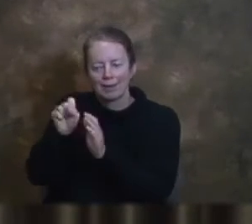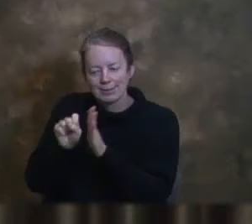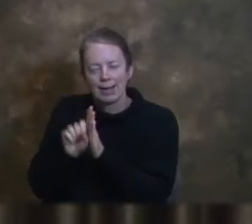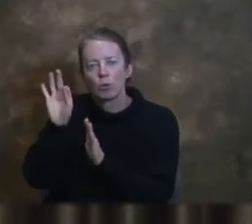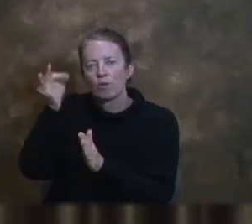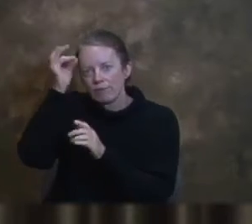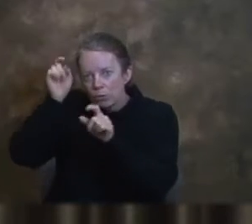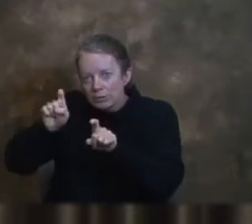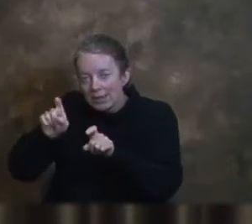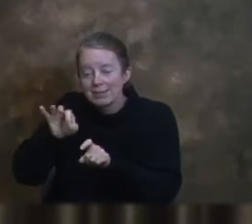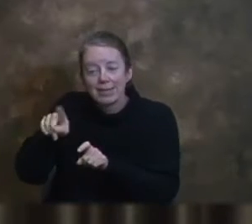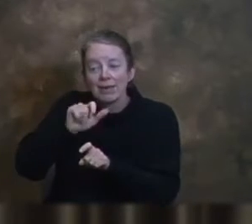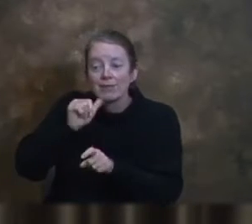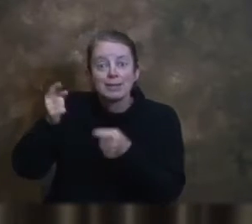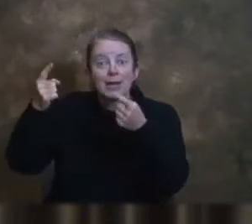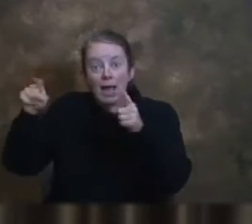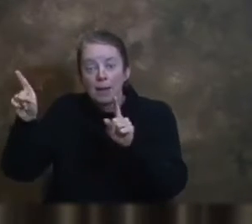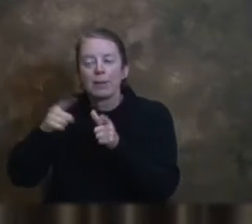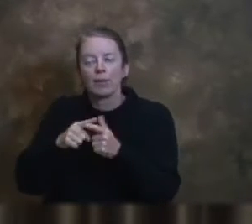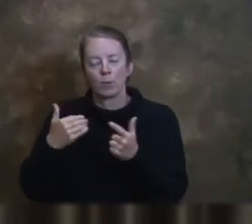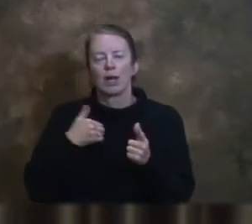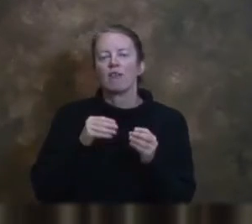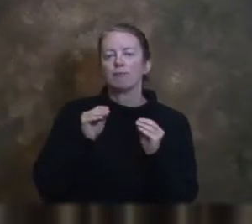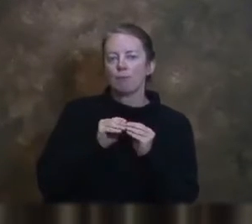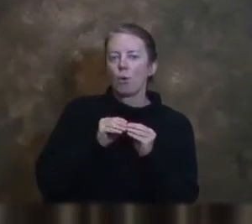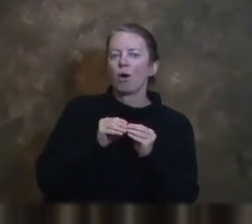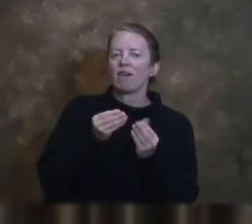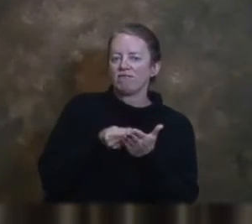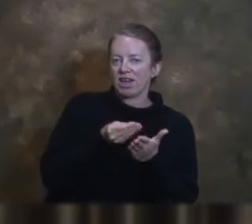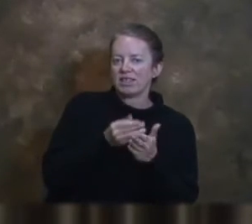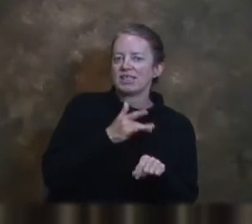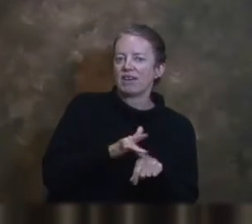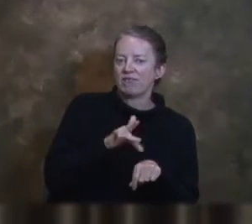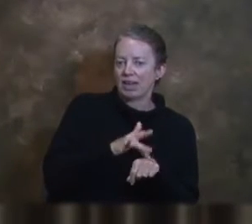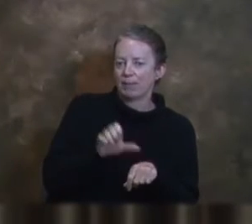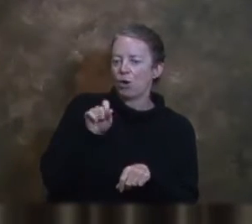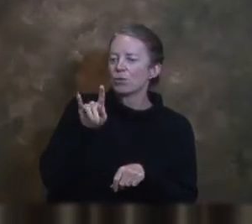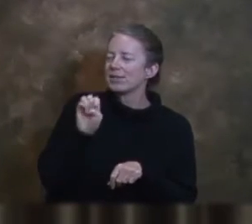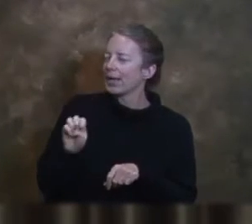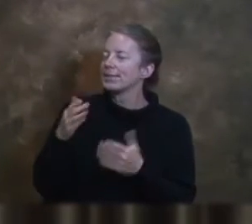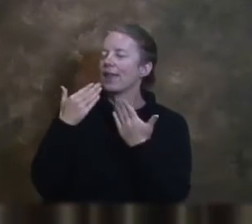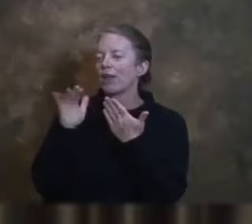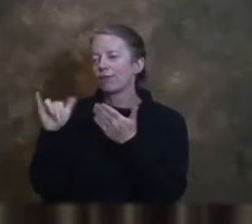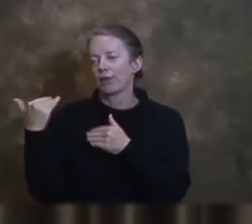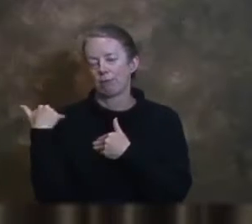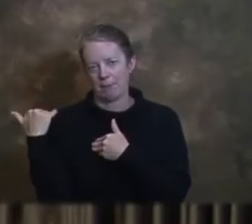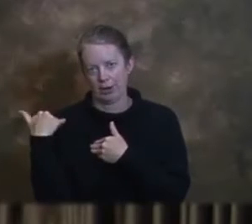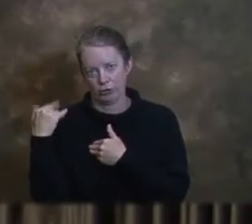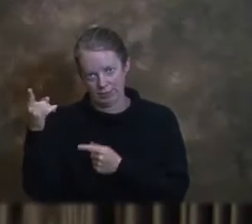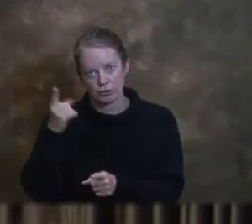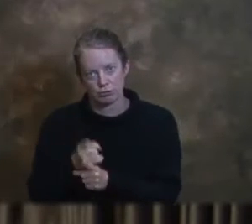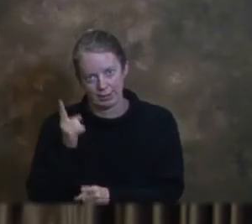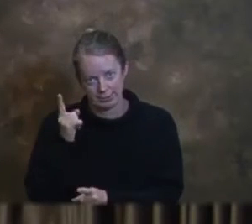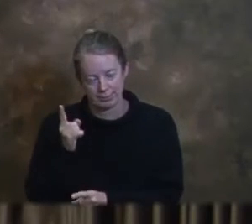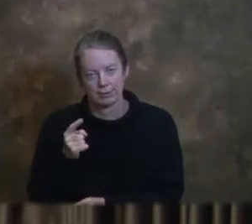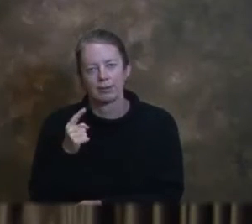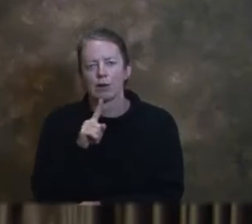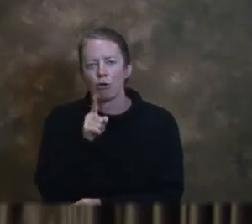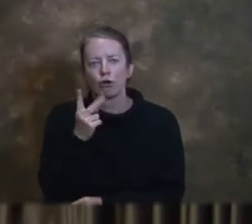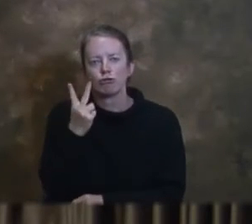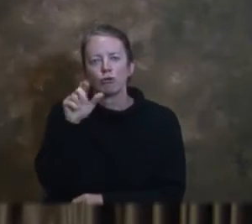event that that doesn't come through, we have more funds that we could buy more. Thank you for that reminder. That's correct, that there are two